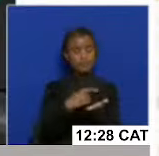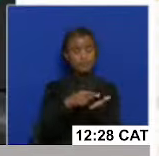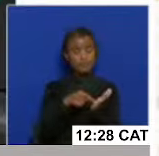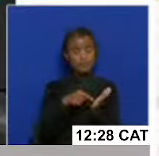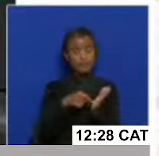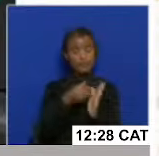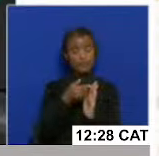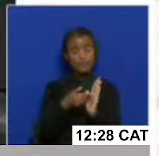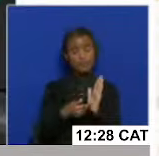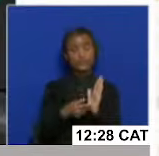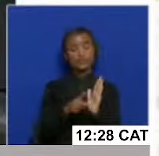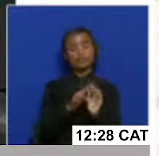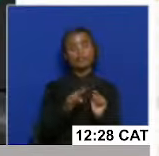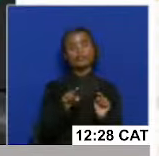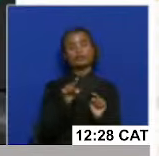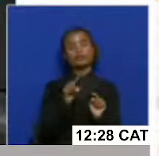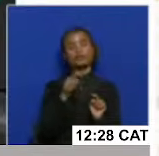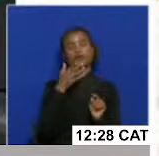message at